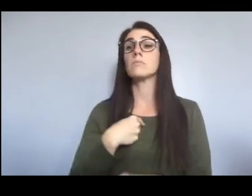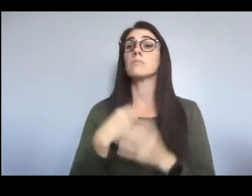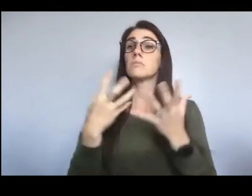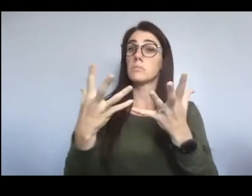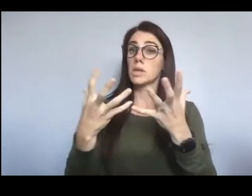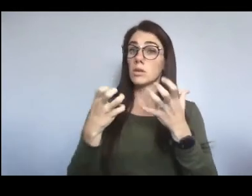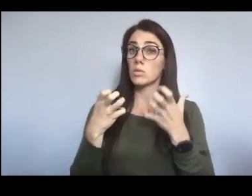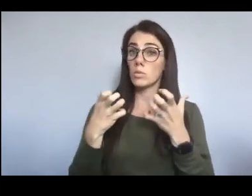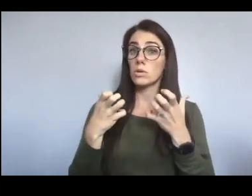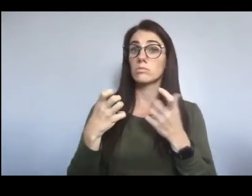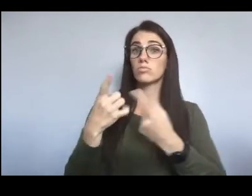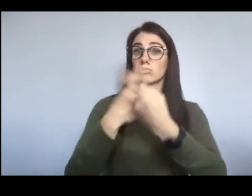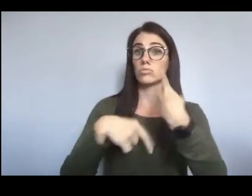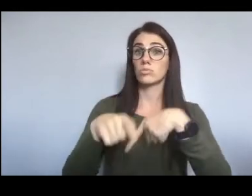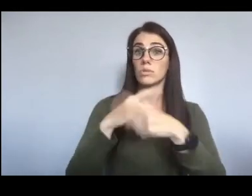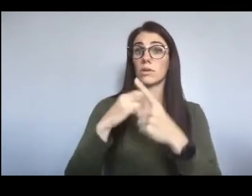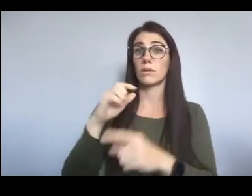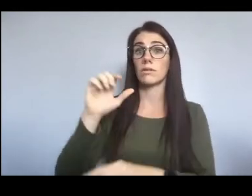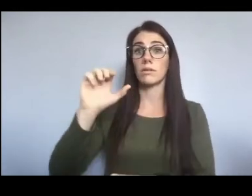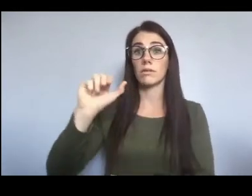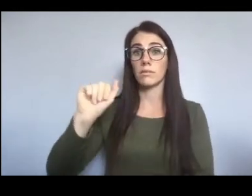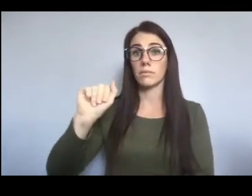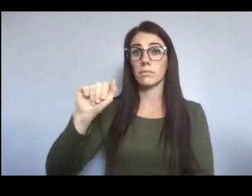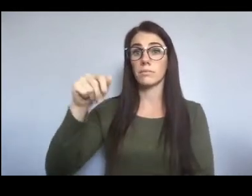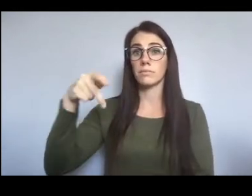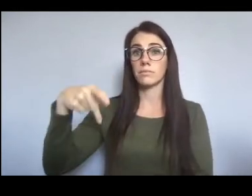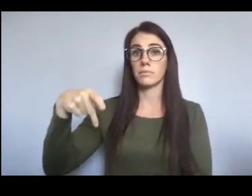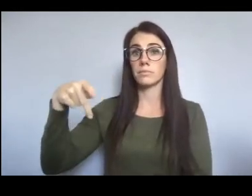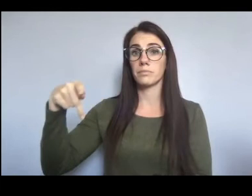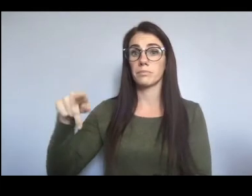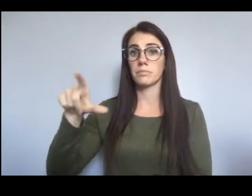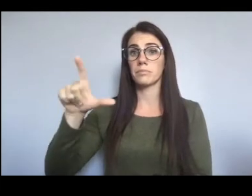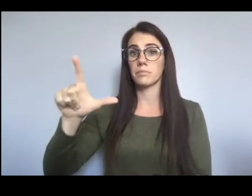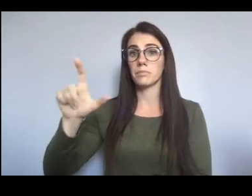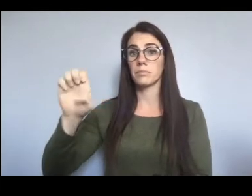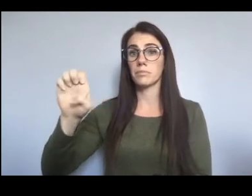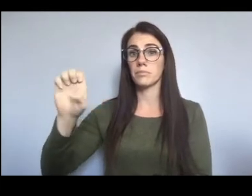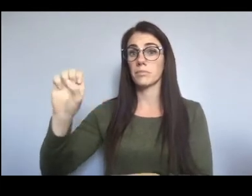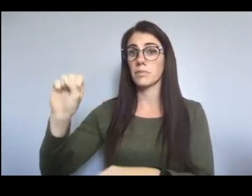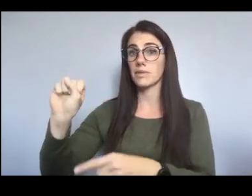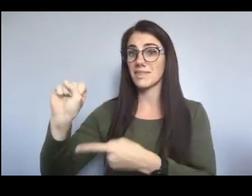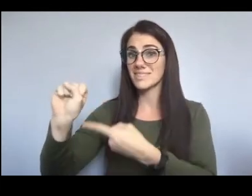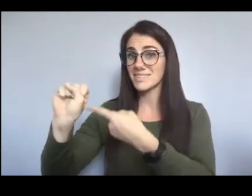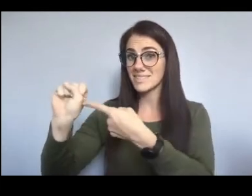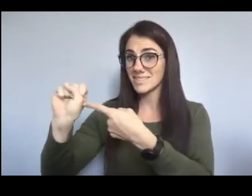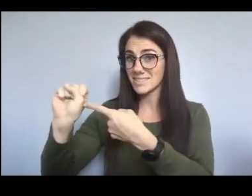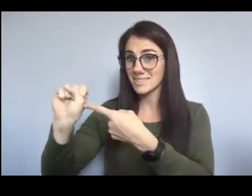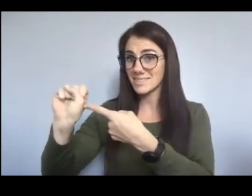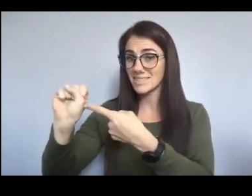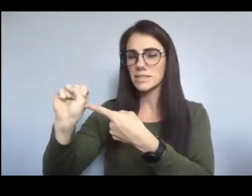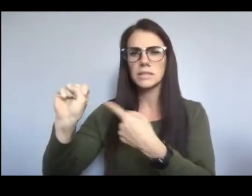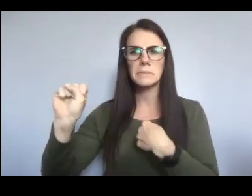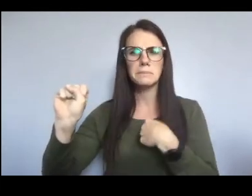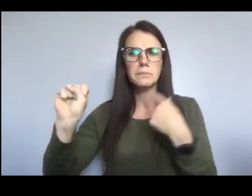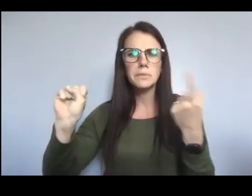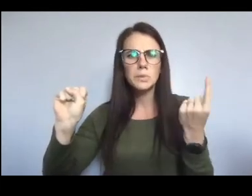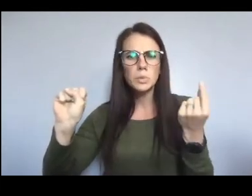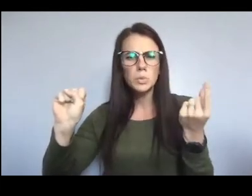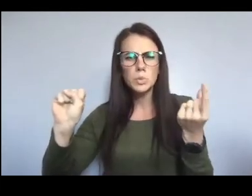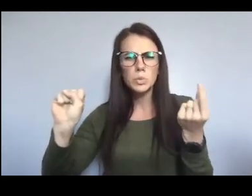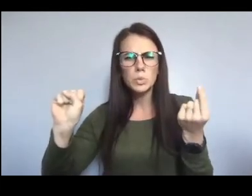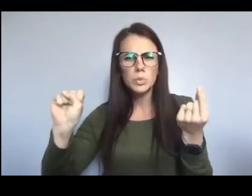single apple. If I want to express the concept of apples with an